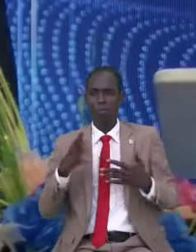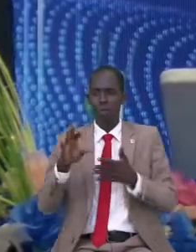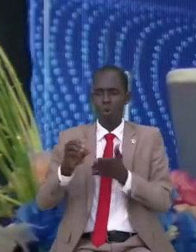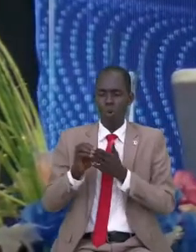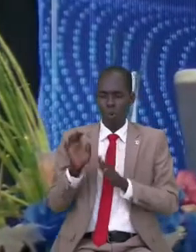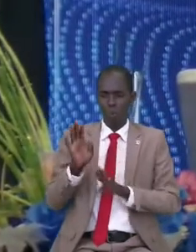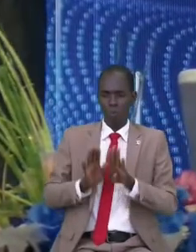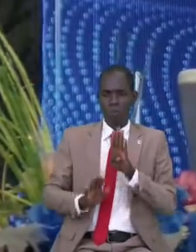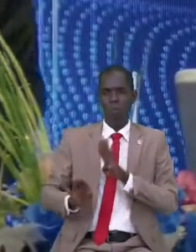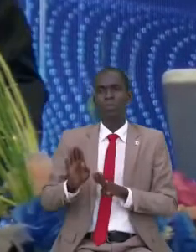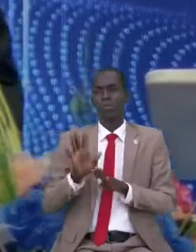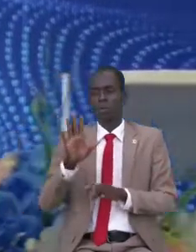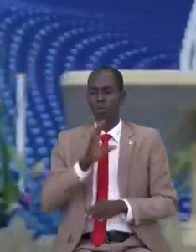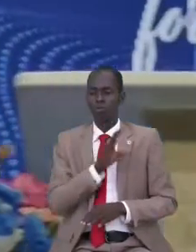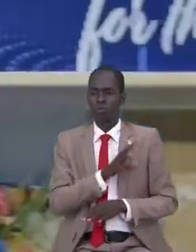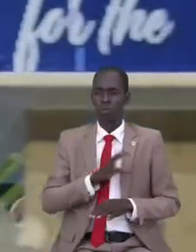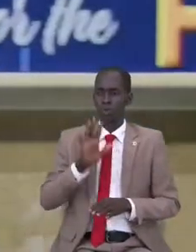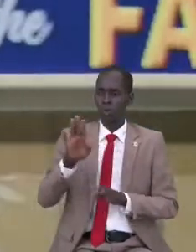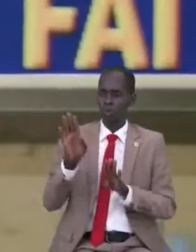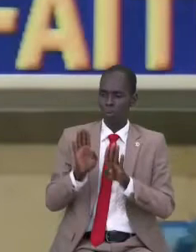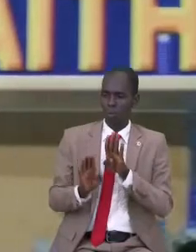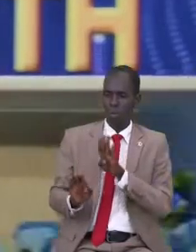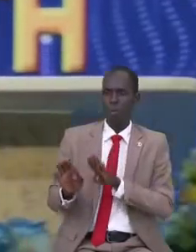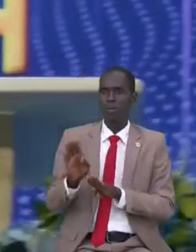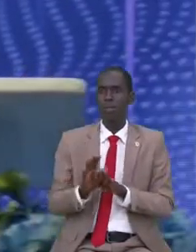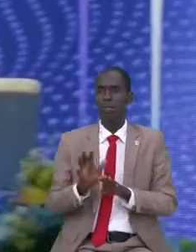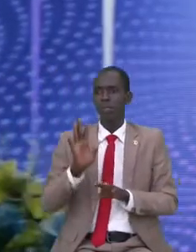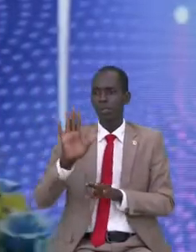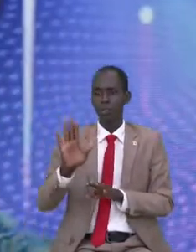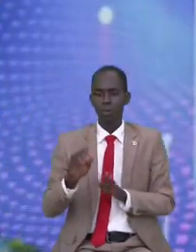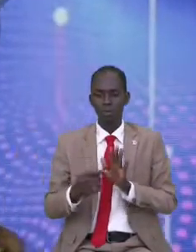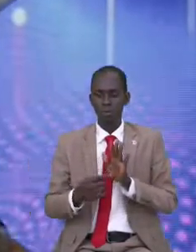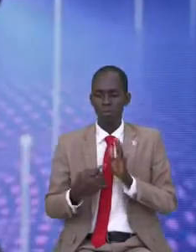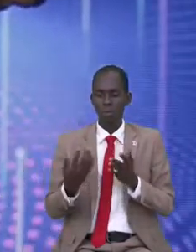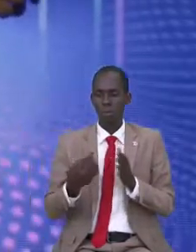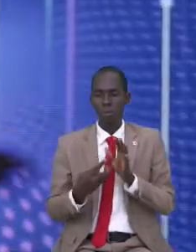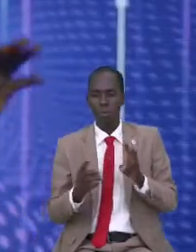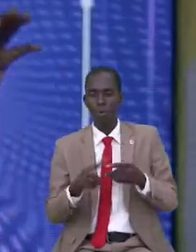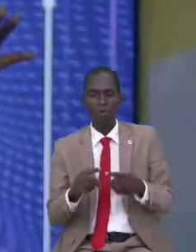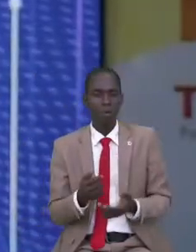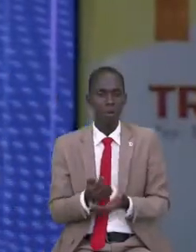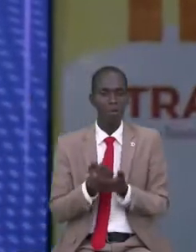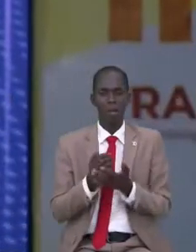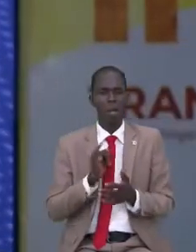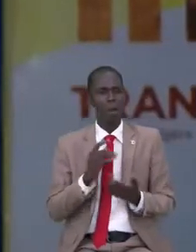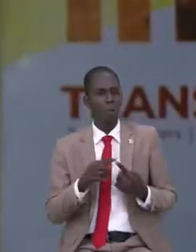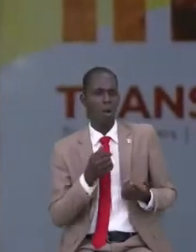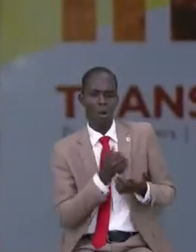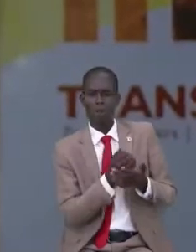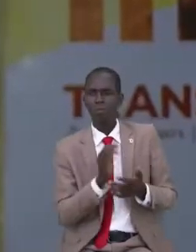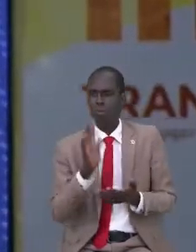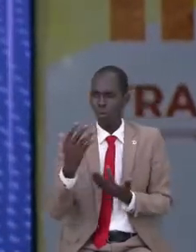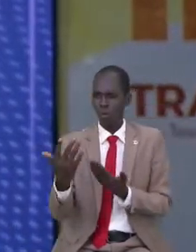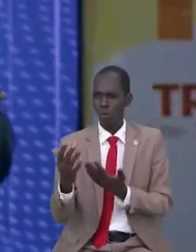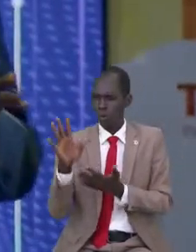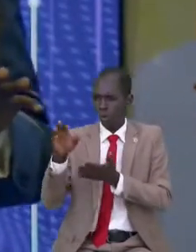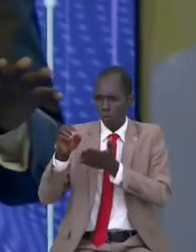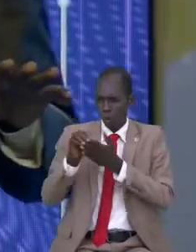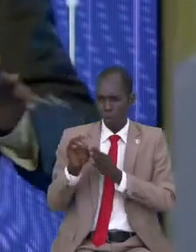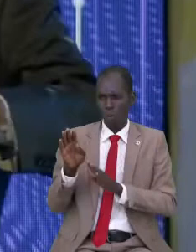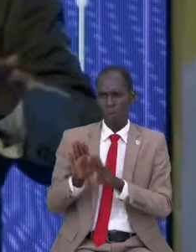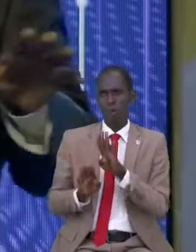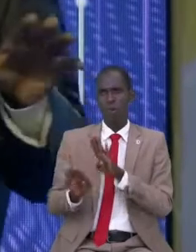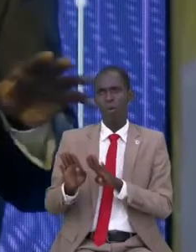your lifestyle, your behavior, your disposition. I want to help her. Your behavior, what she